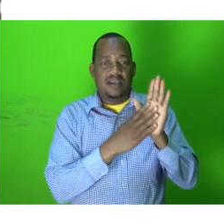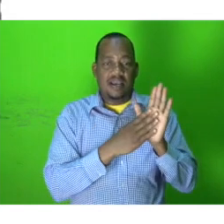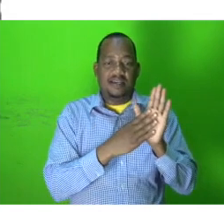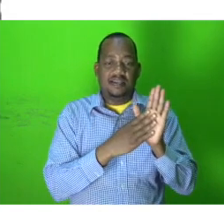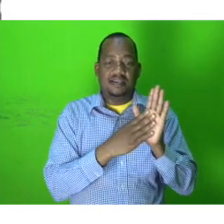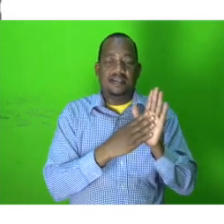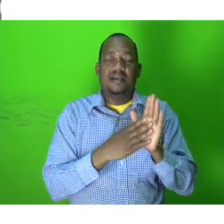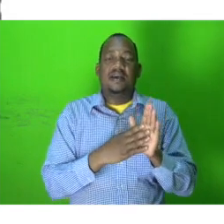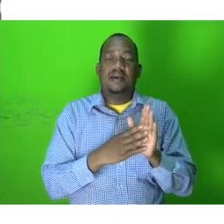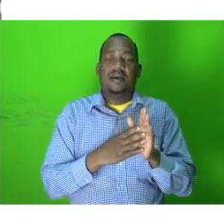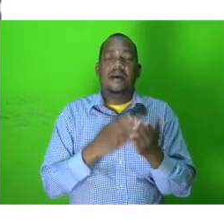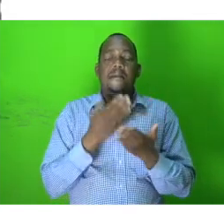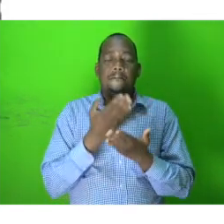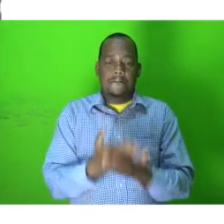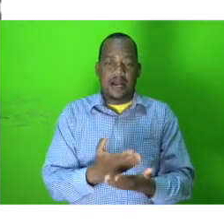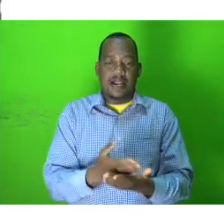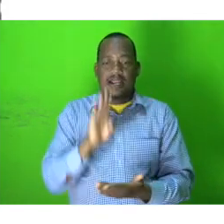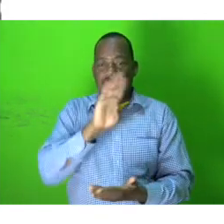2009.